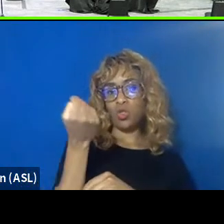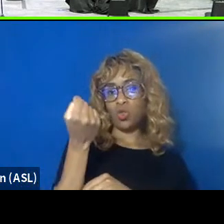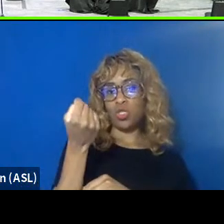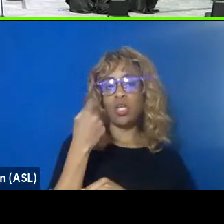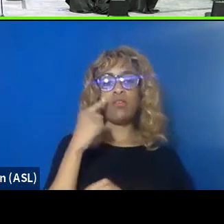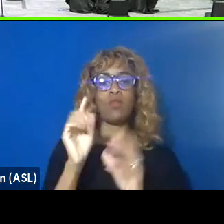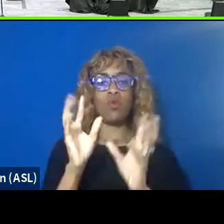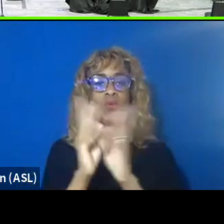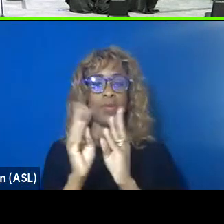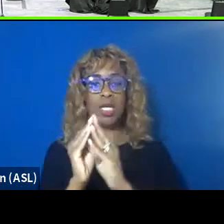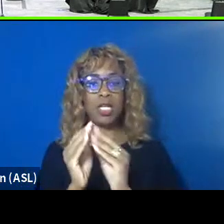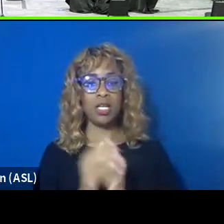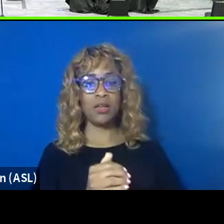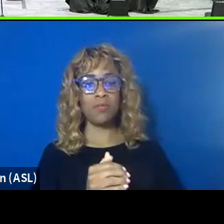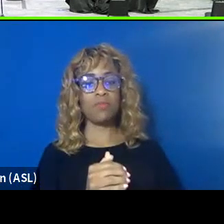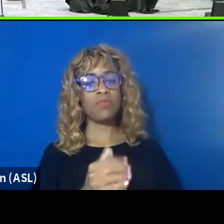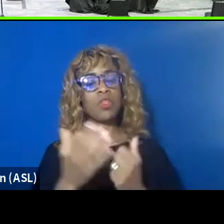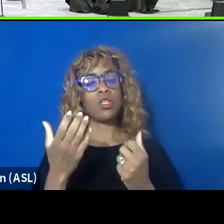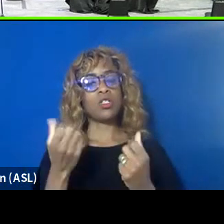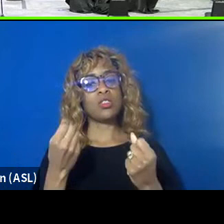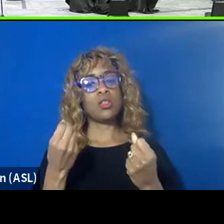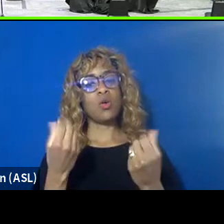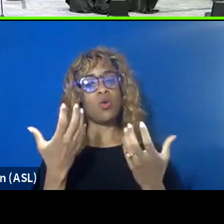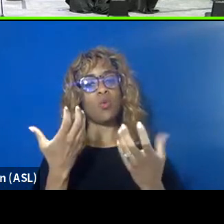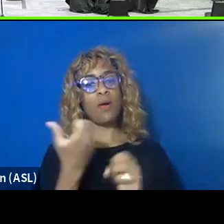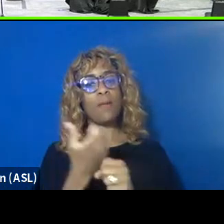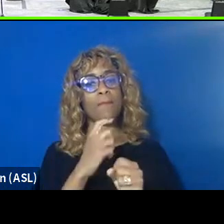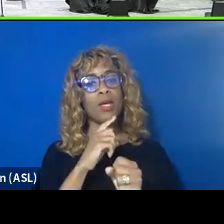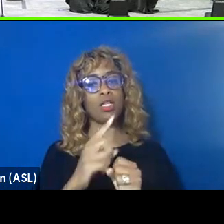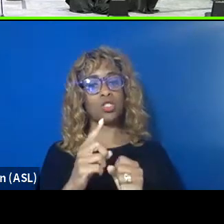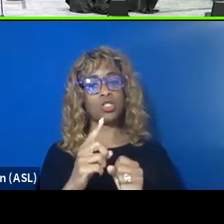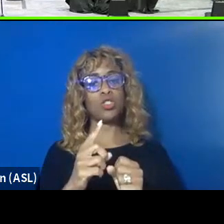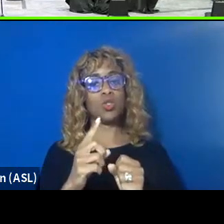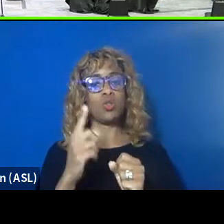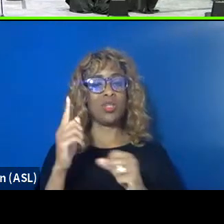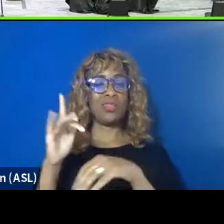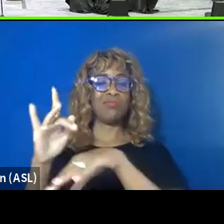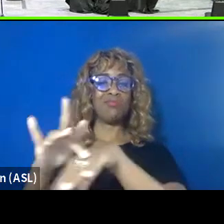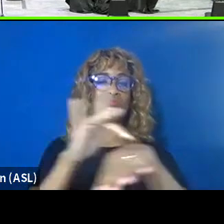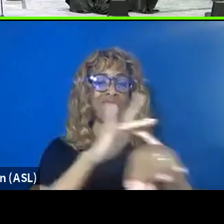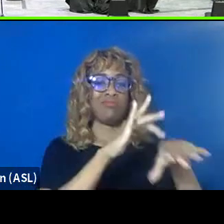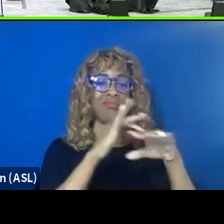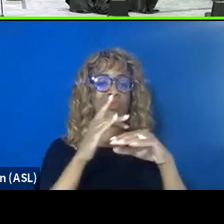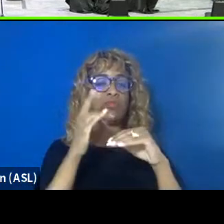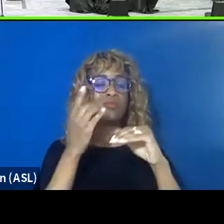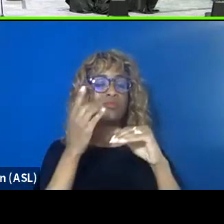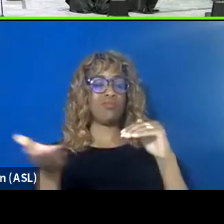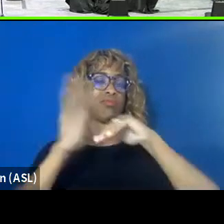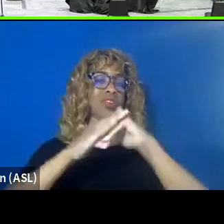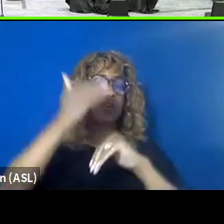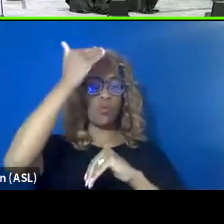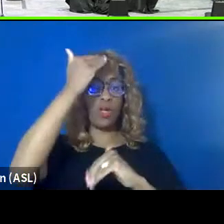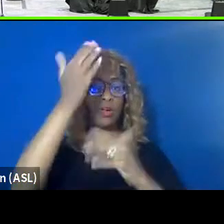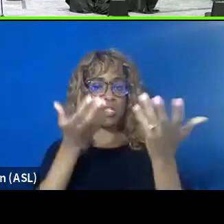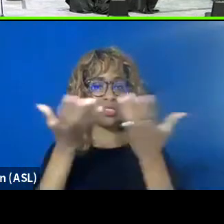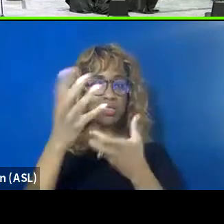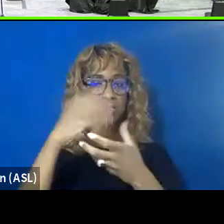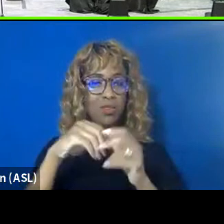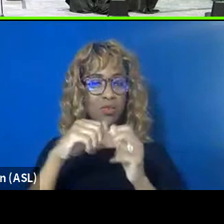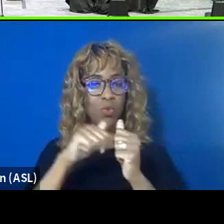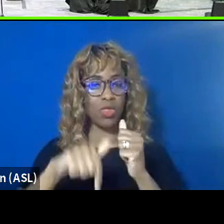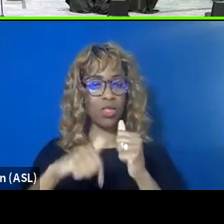meetings. We want to make sure that we leave no stone unturned in increasing awareness and engagement in the